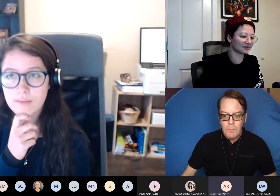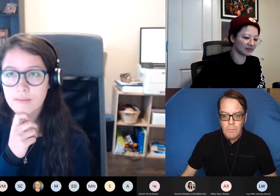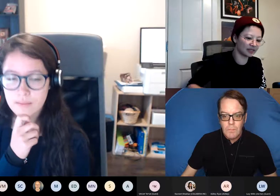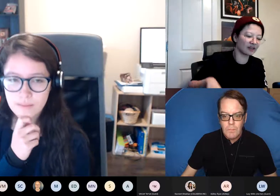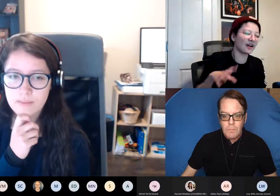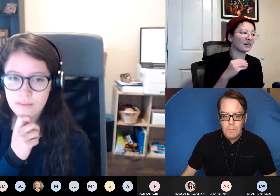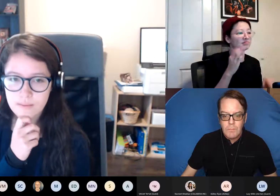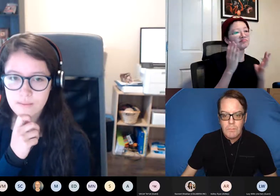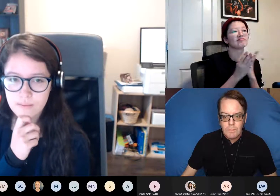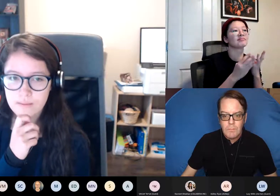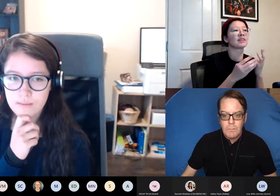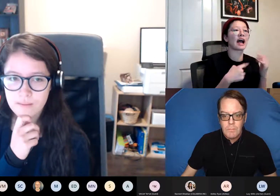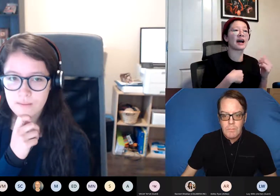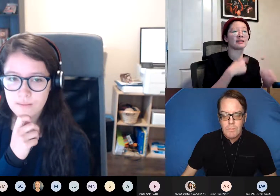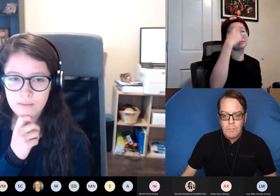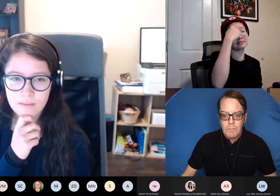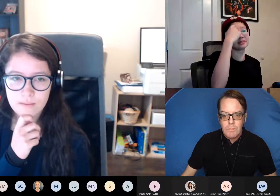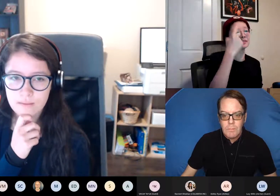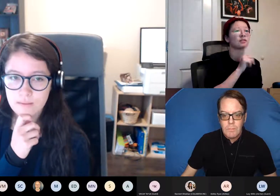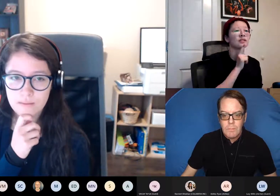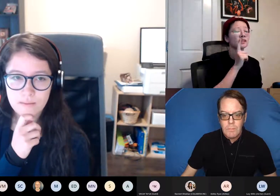saying.